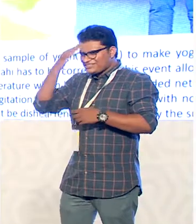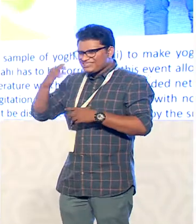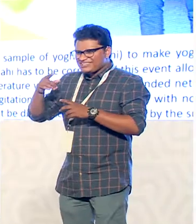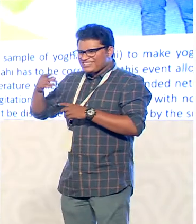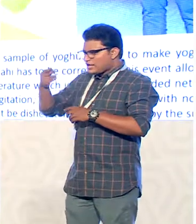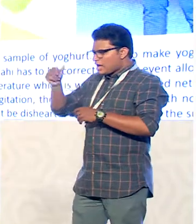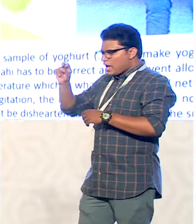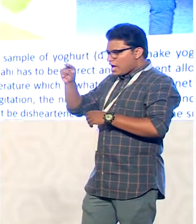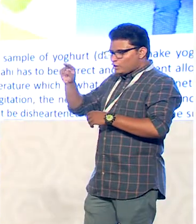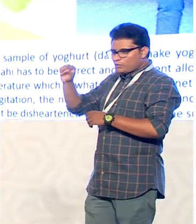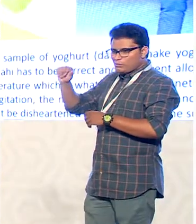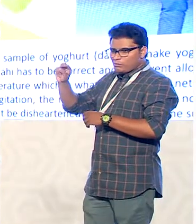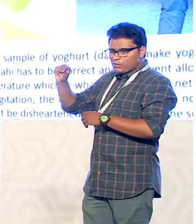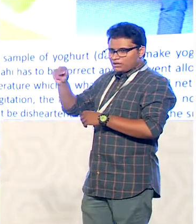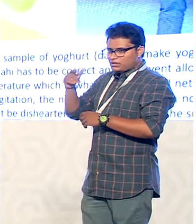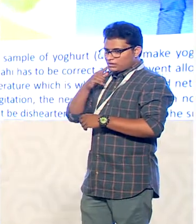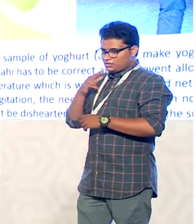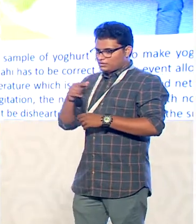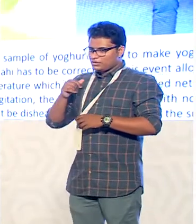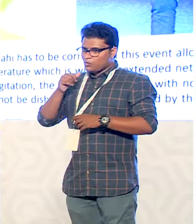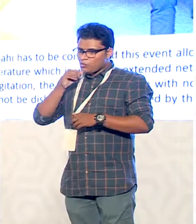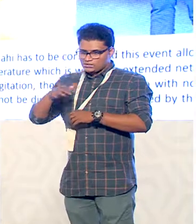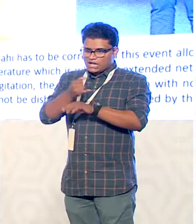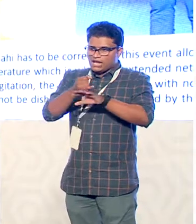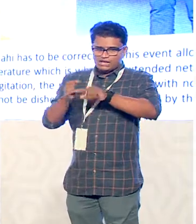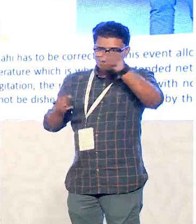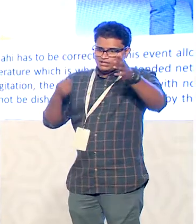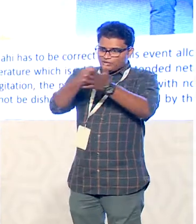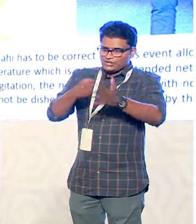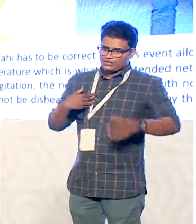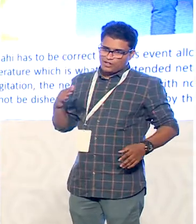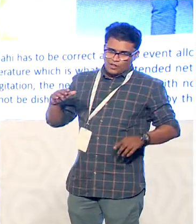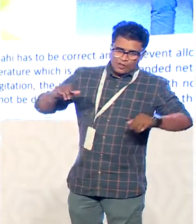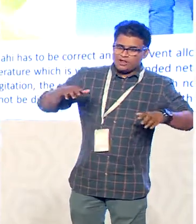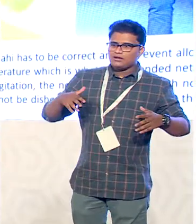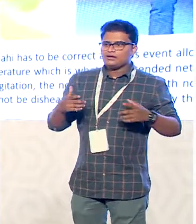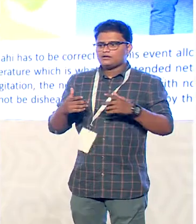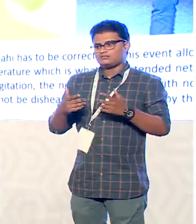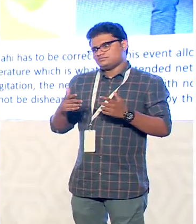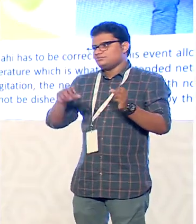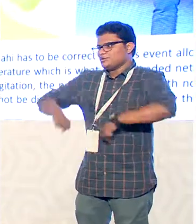spirit, okay, we can cross this ocean because Hari se bada Hari ka naam.